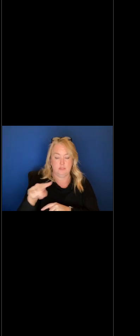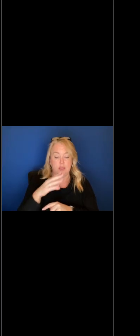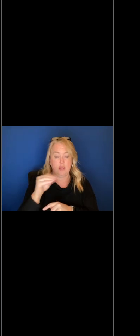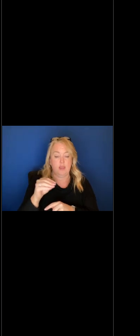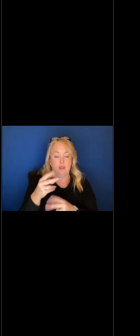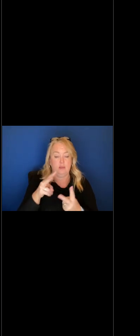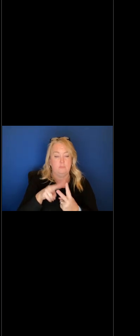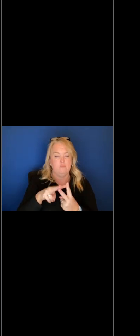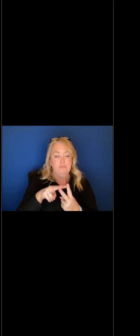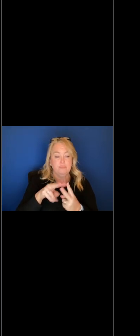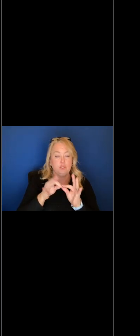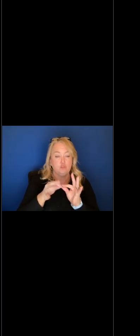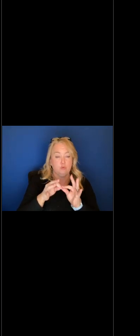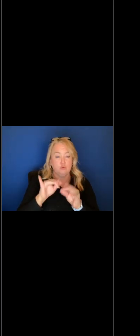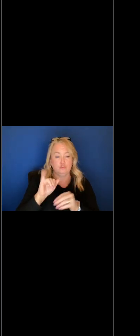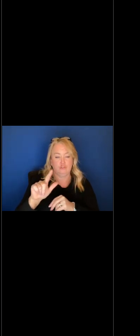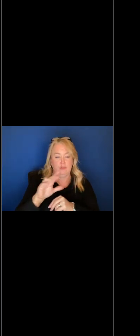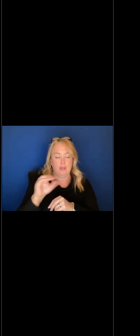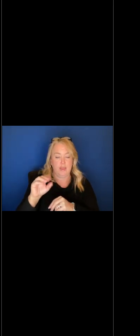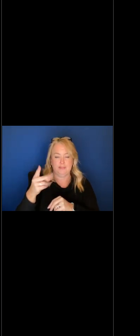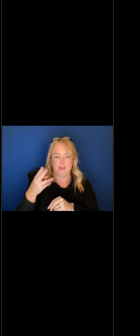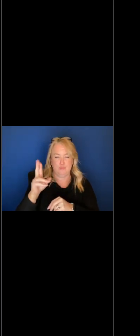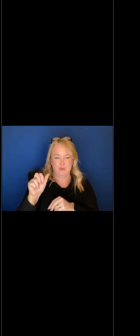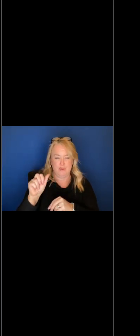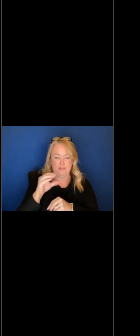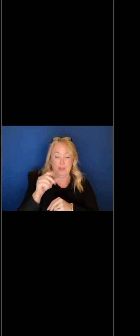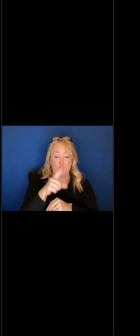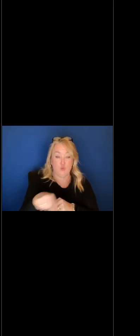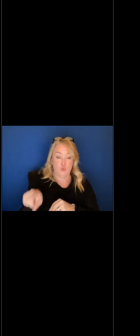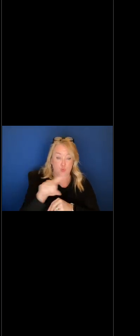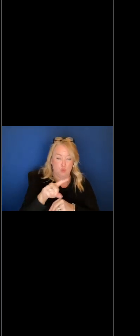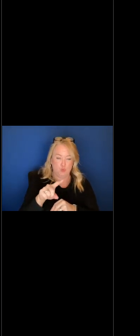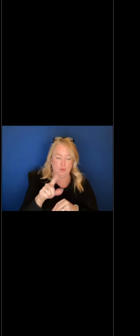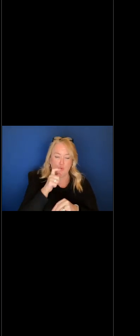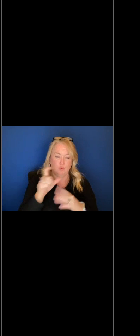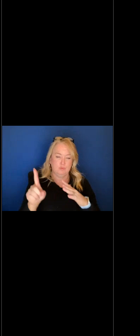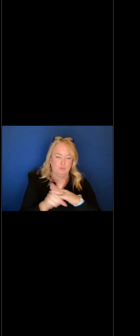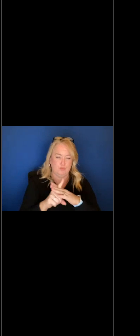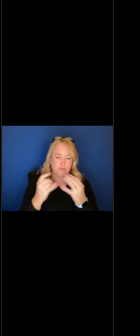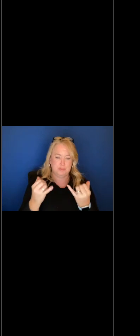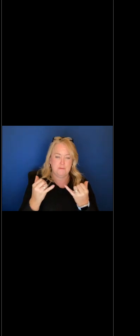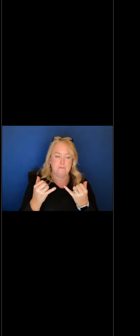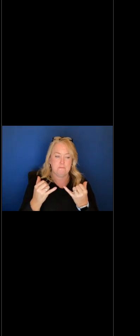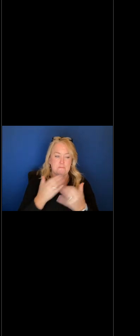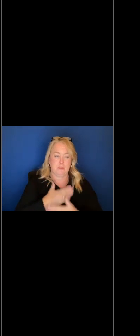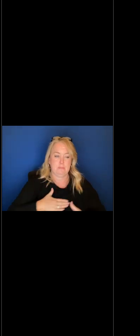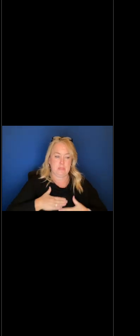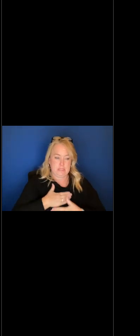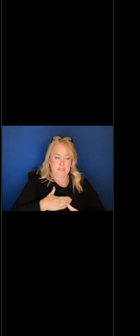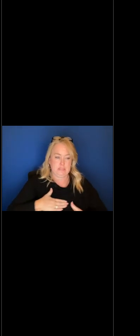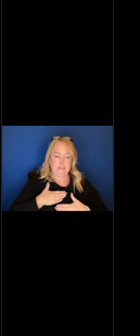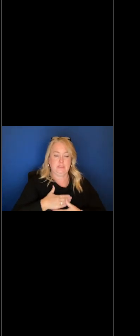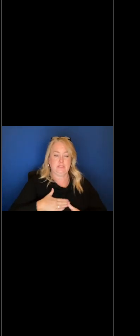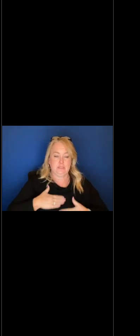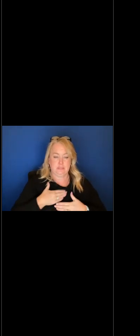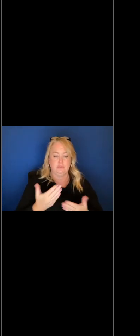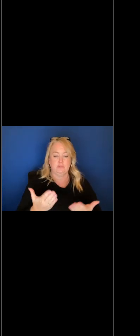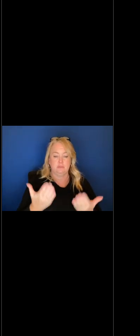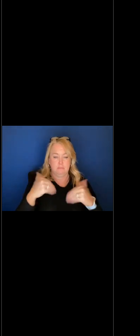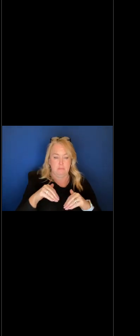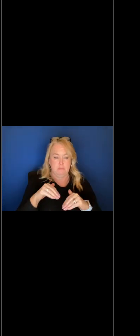interpreters, Jill and Deborah, and of course you, the attendees. Please join us for our next training session